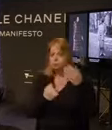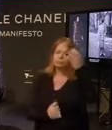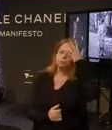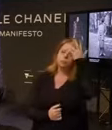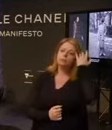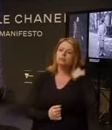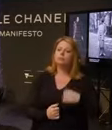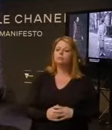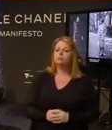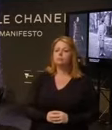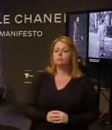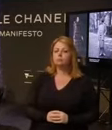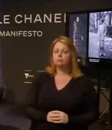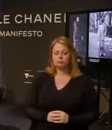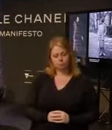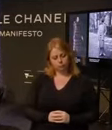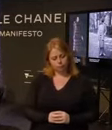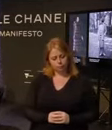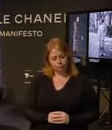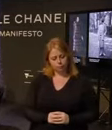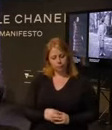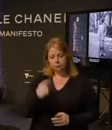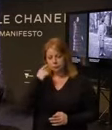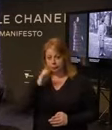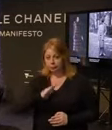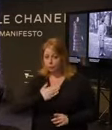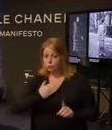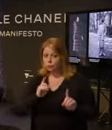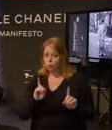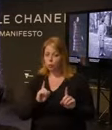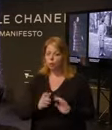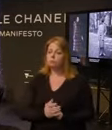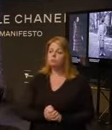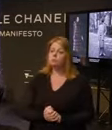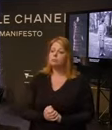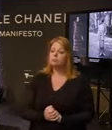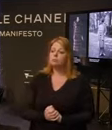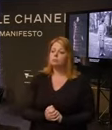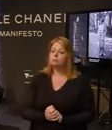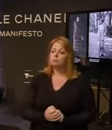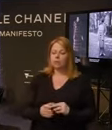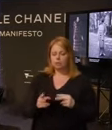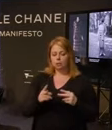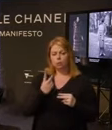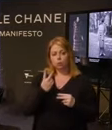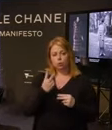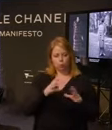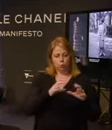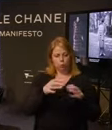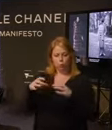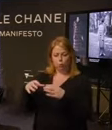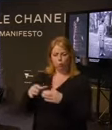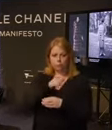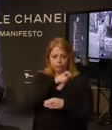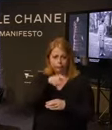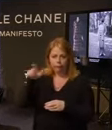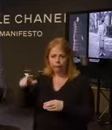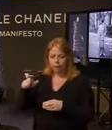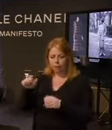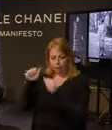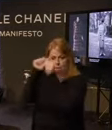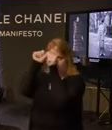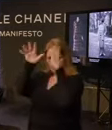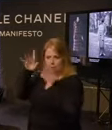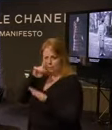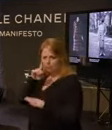continue. I think what's interesting there is that there's a sort of two clientele, where there's the sort of celebrity